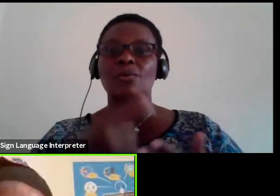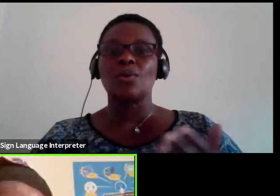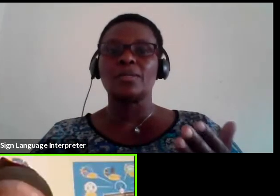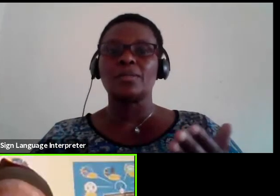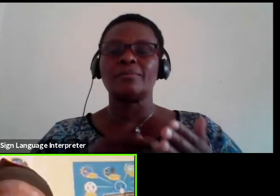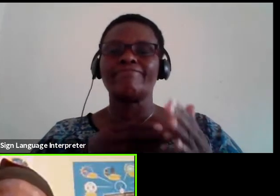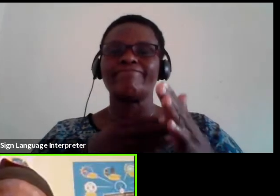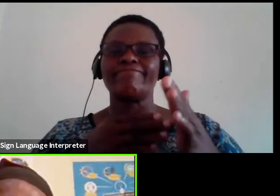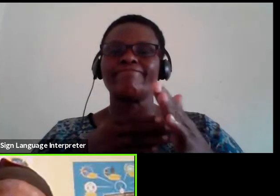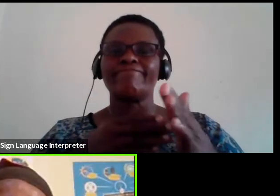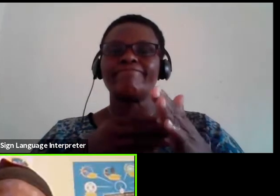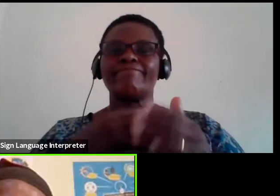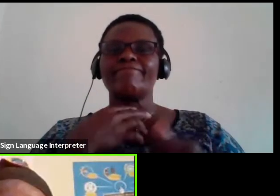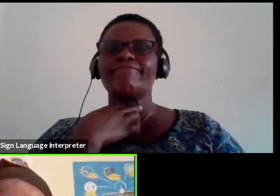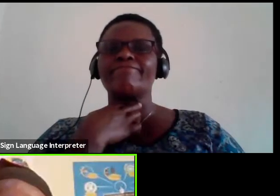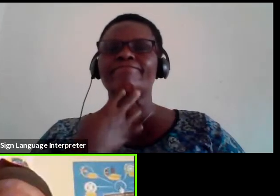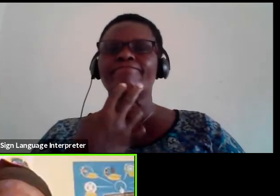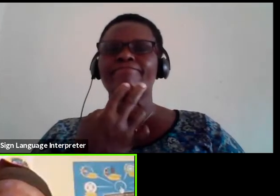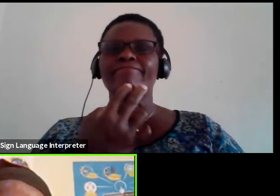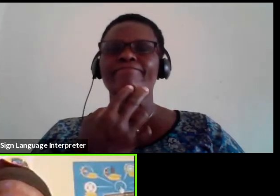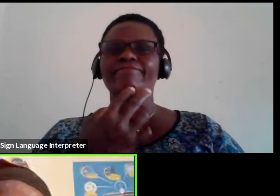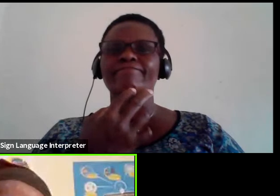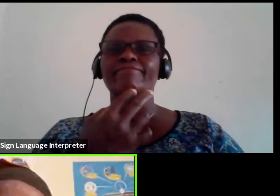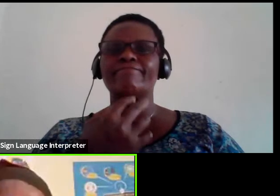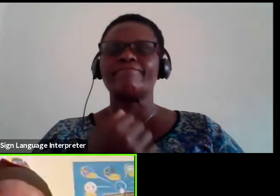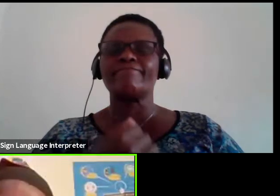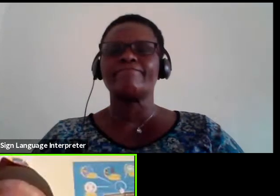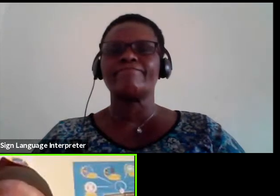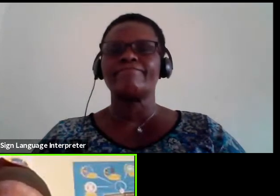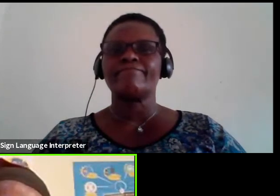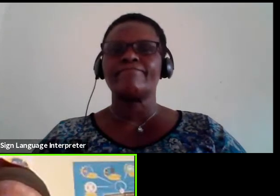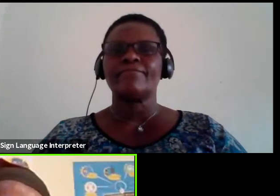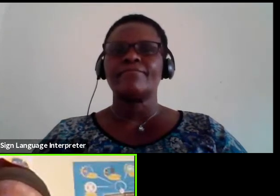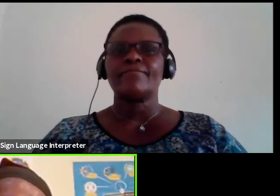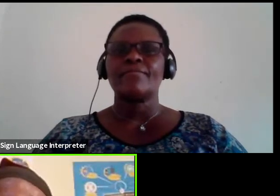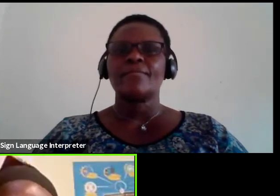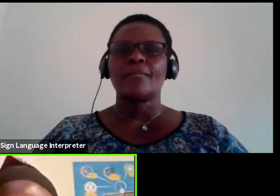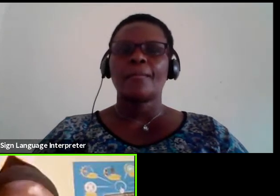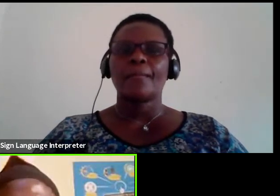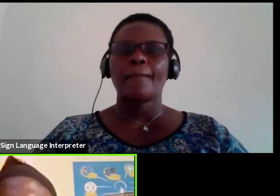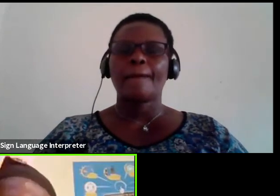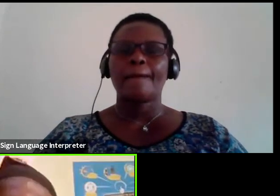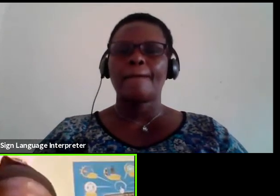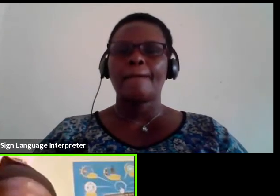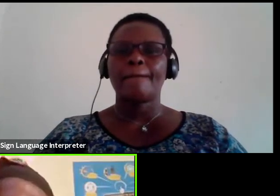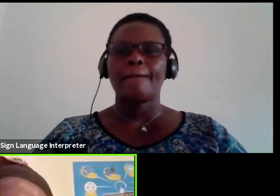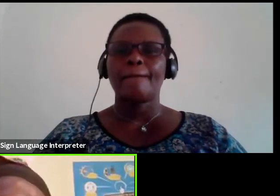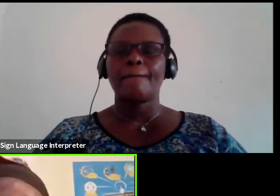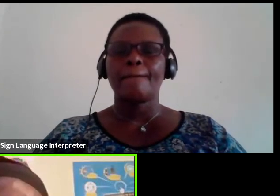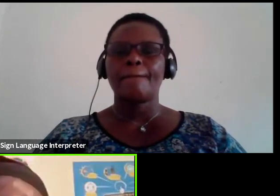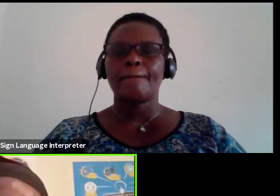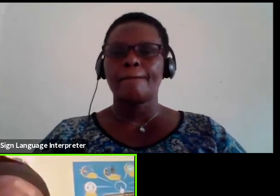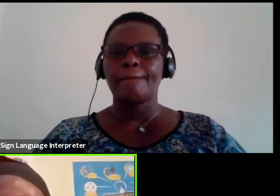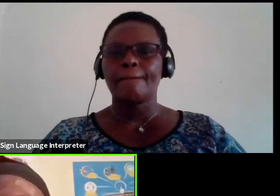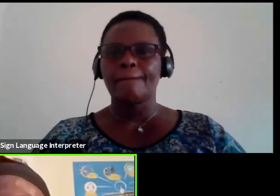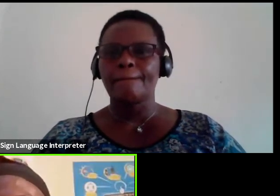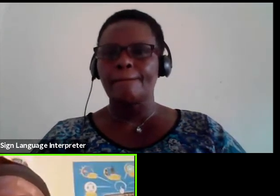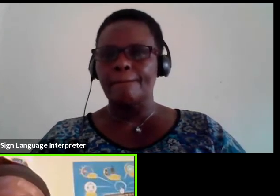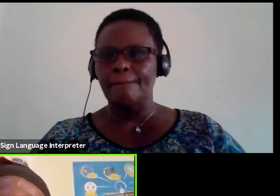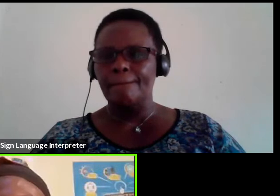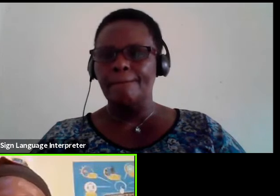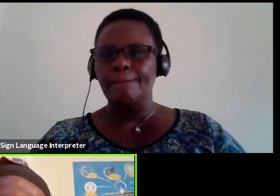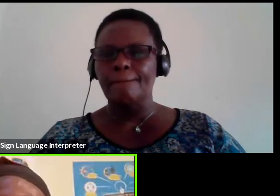tech skills that can prevent this from happening. And be careful with the way you share